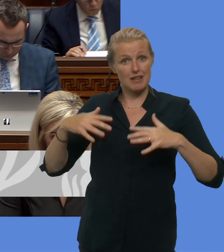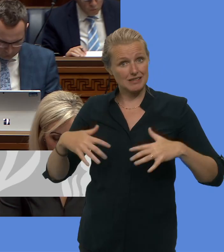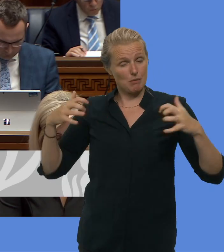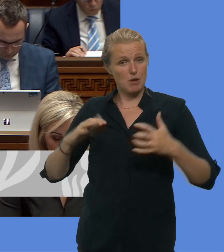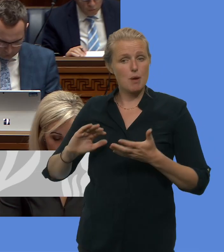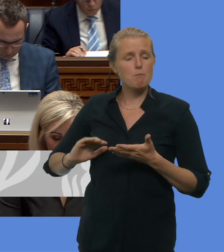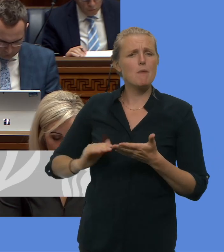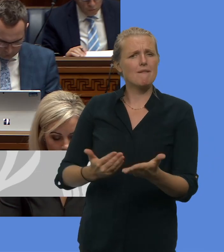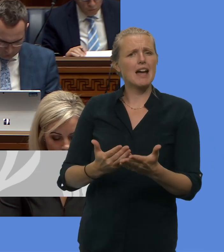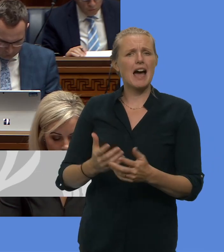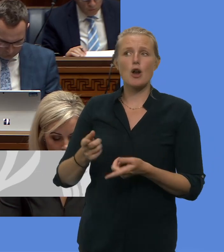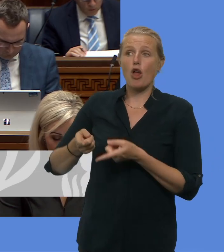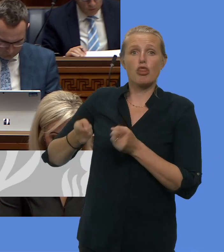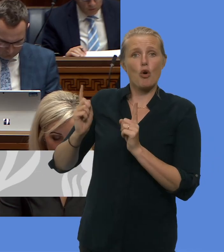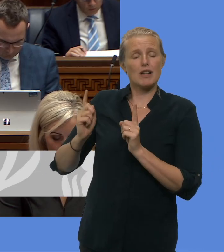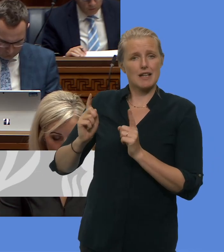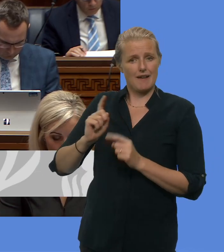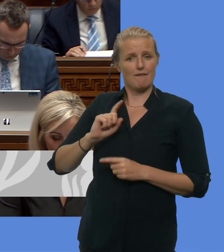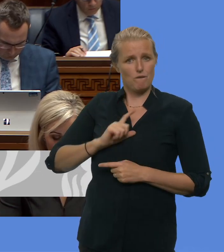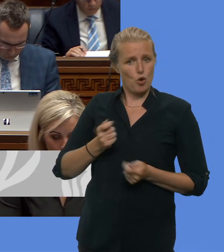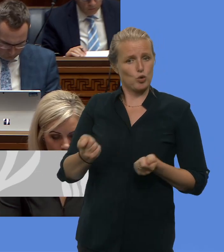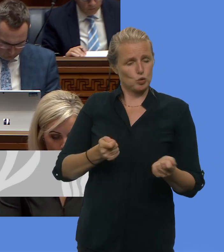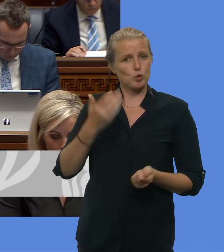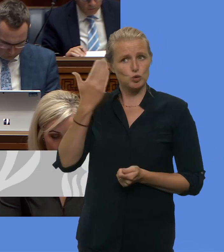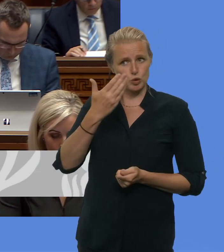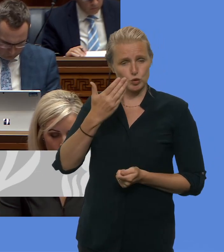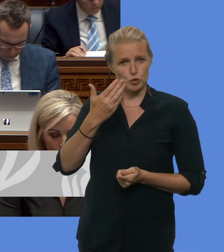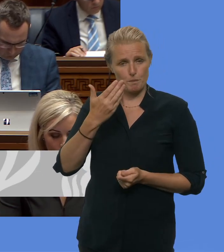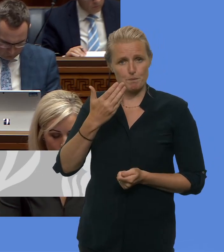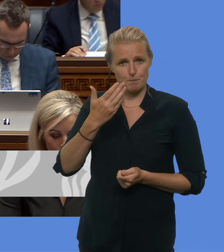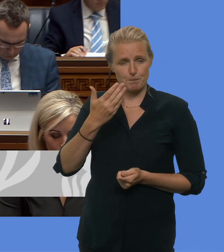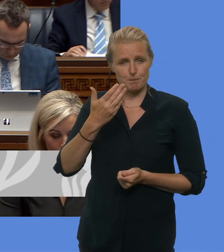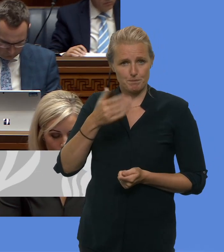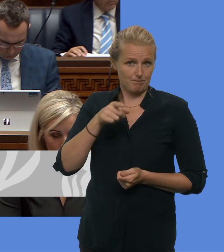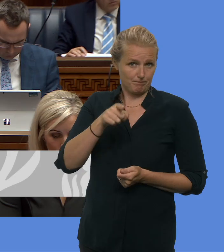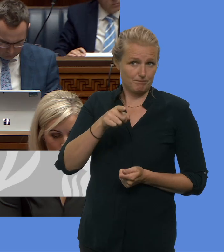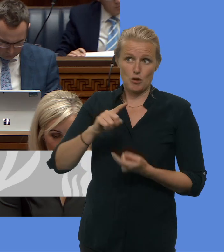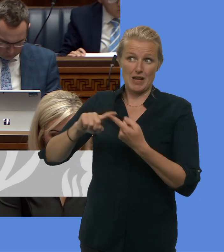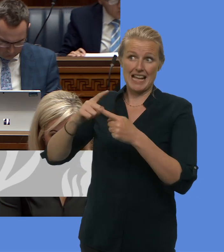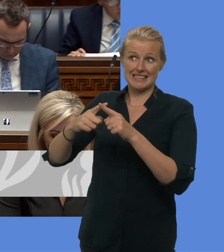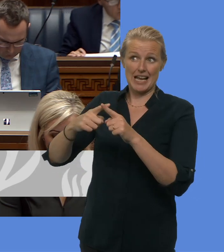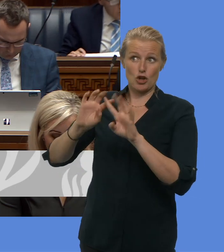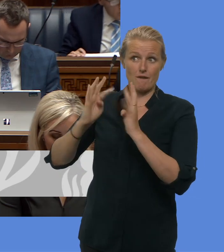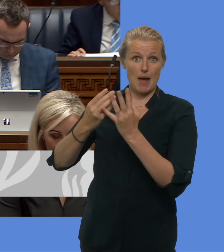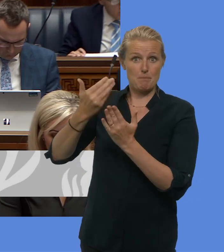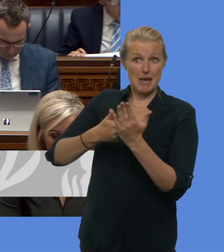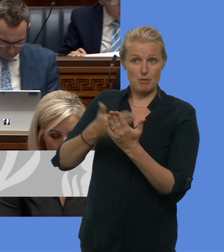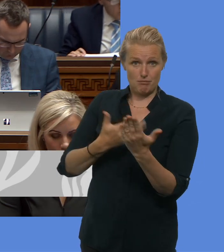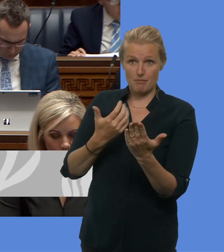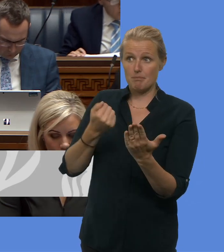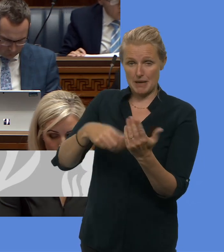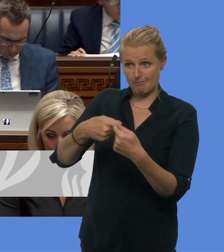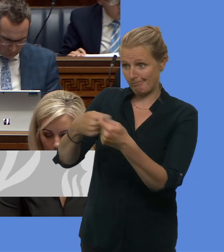a managing authority for controlled schools. That is an executive paper which I have now issued